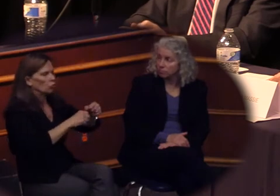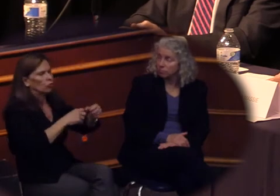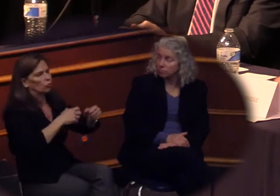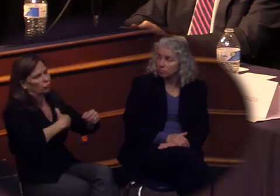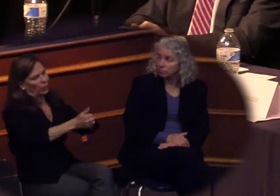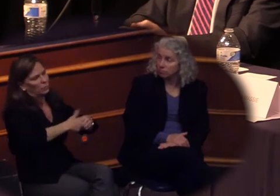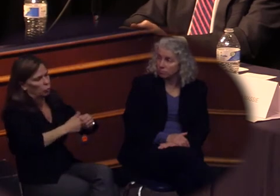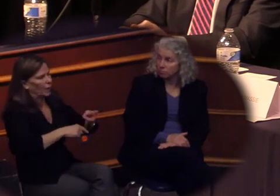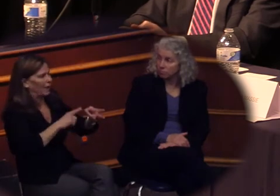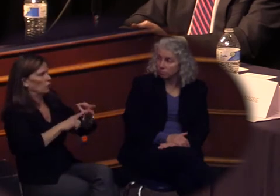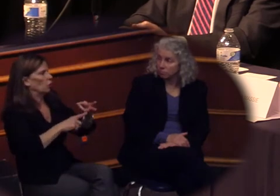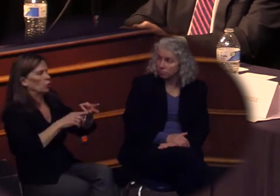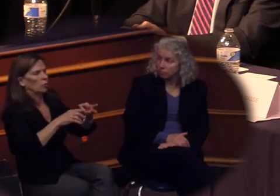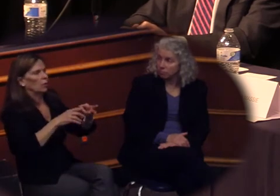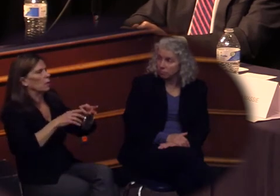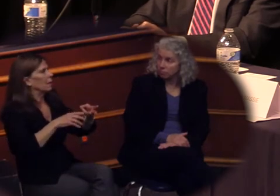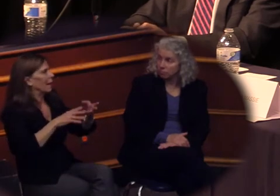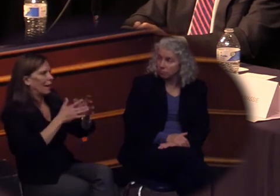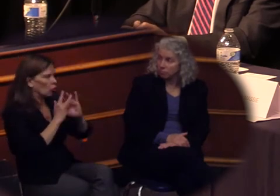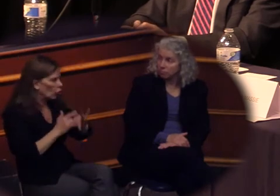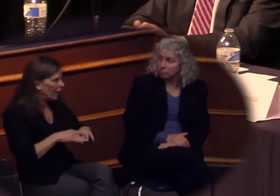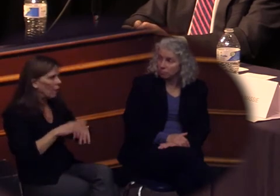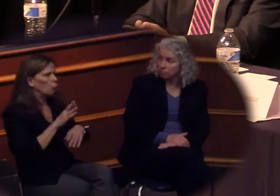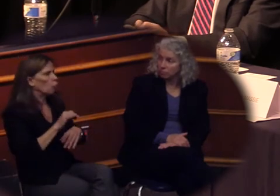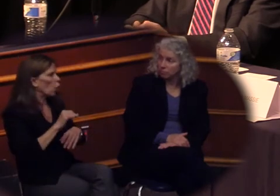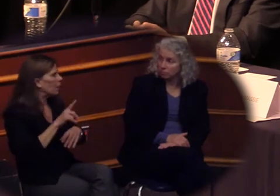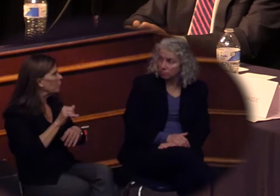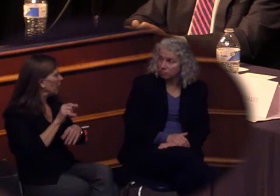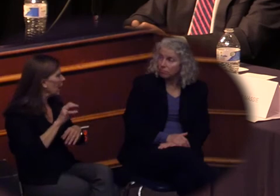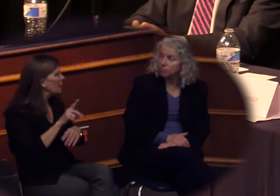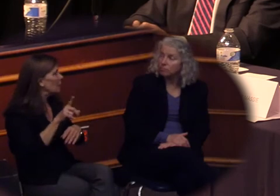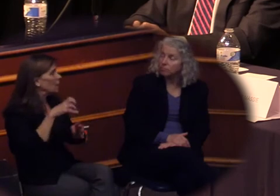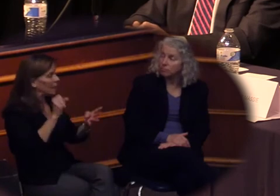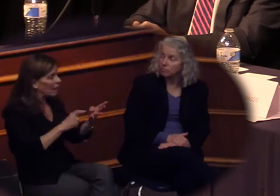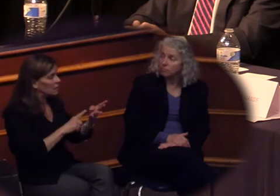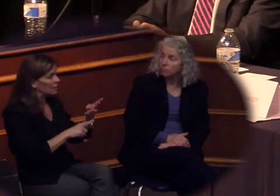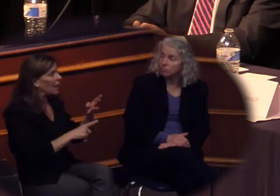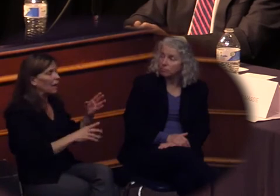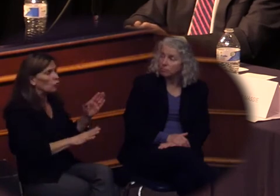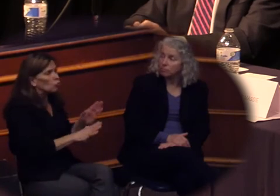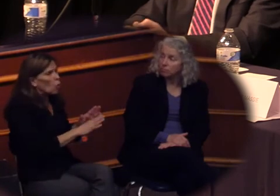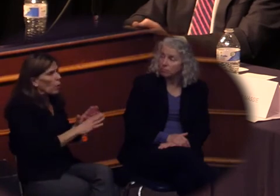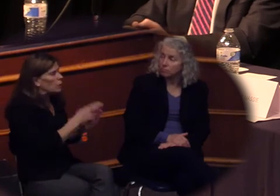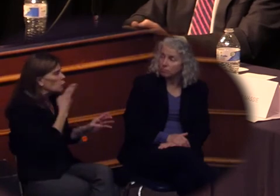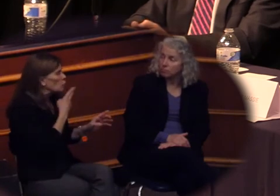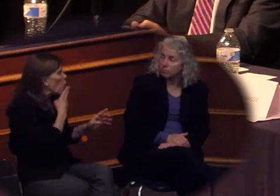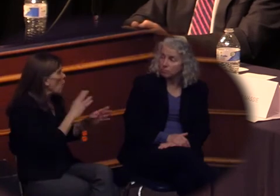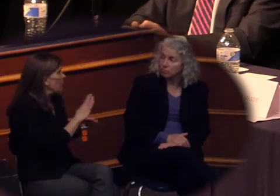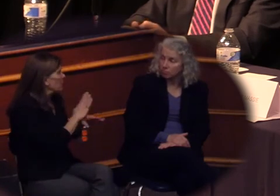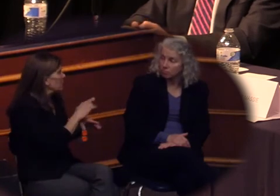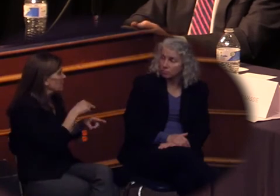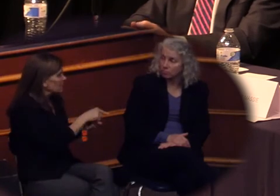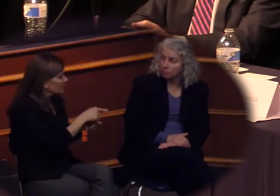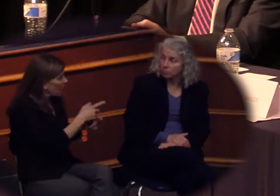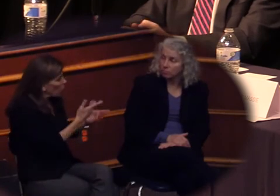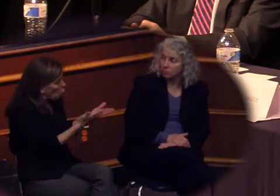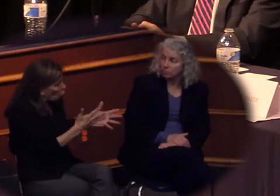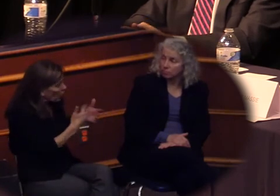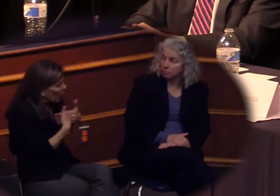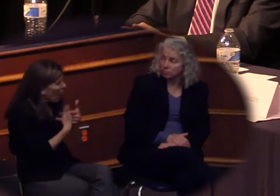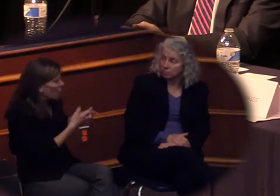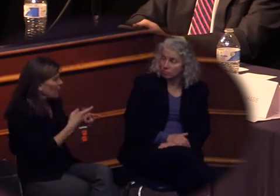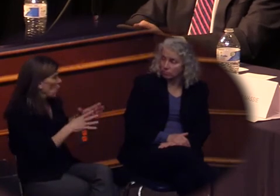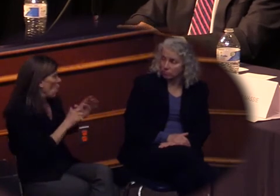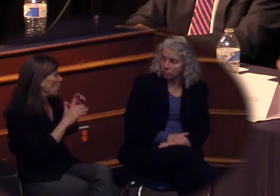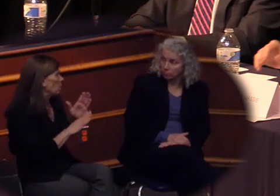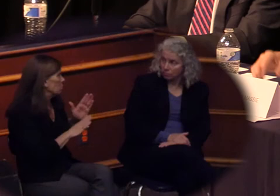But we also need to invest in growing small and midsize businesses that exist that want to scale up. We've got to